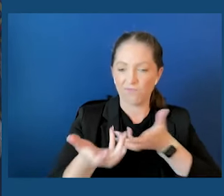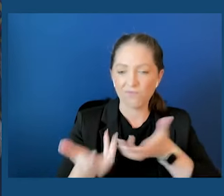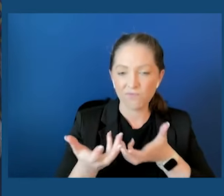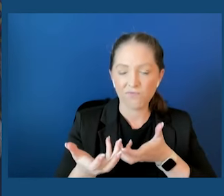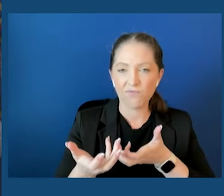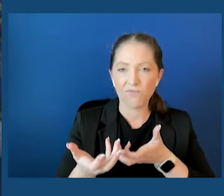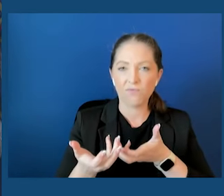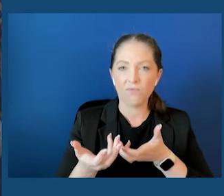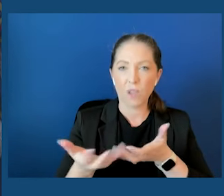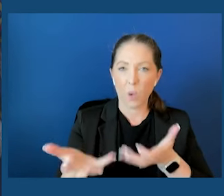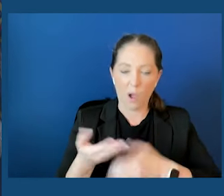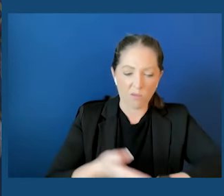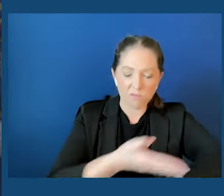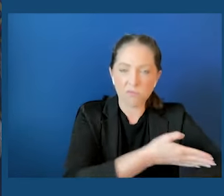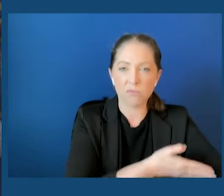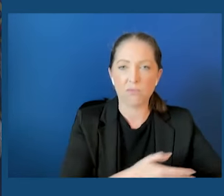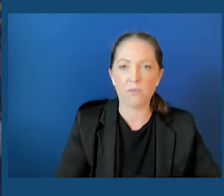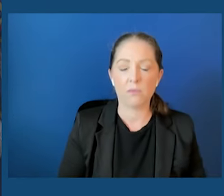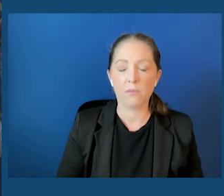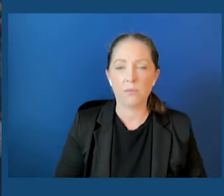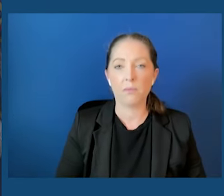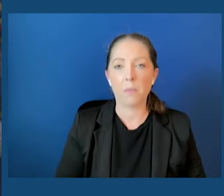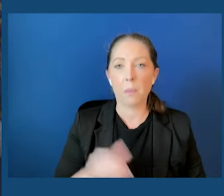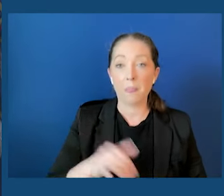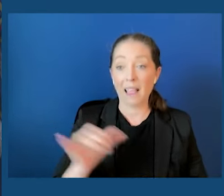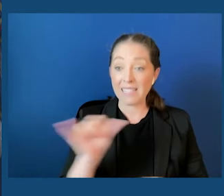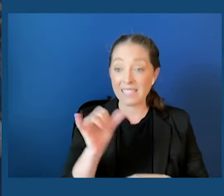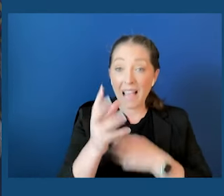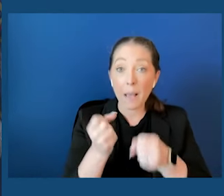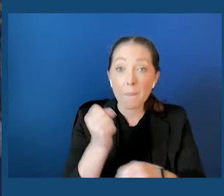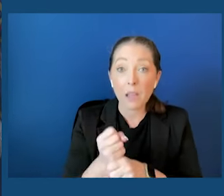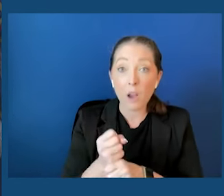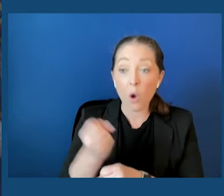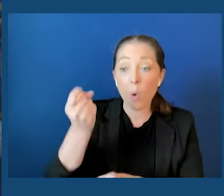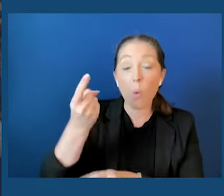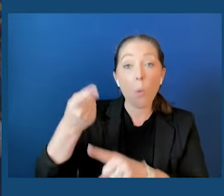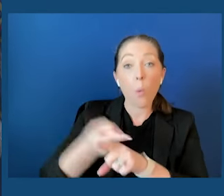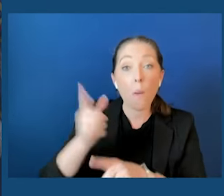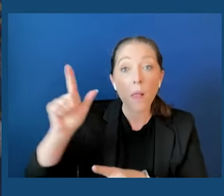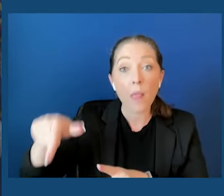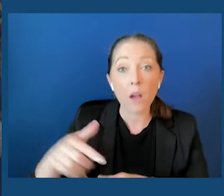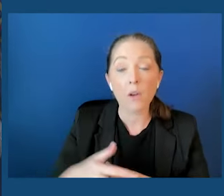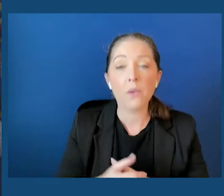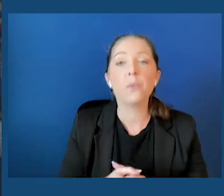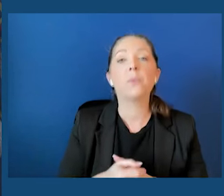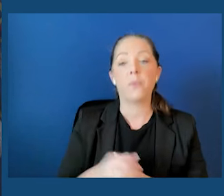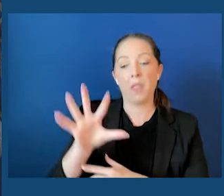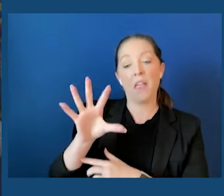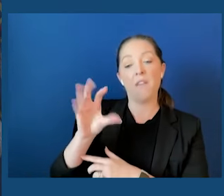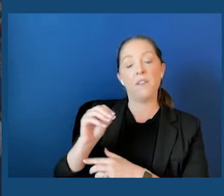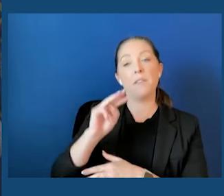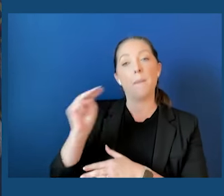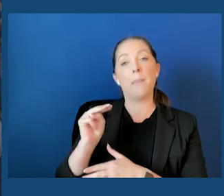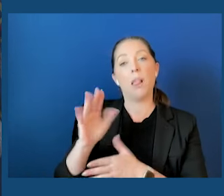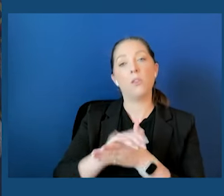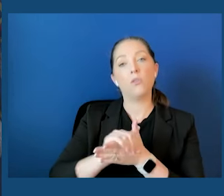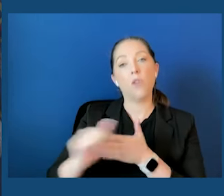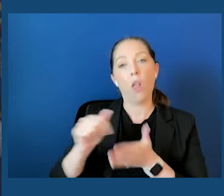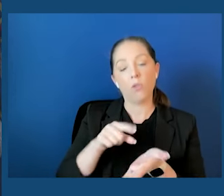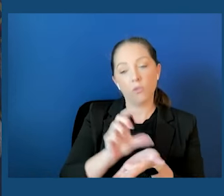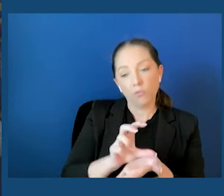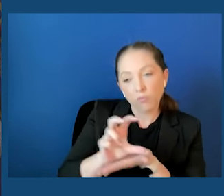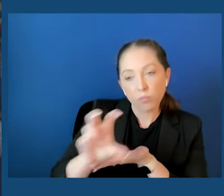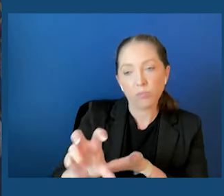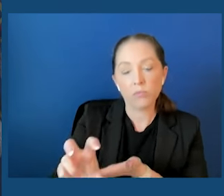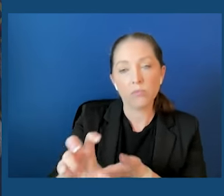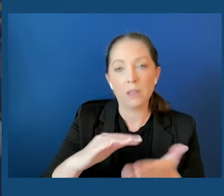Literally that same year, a month later, we directed $50 million to the city, added another $10 million the